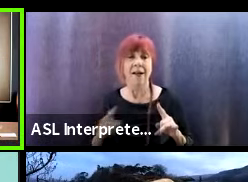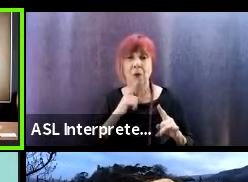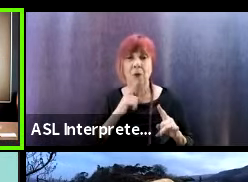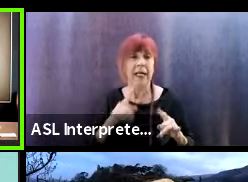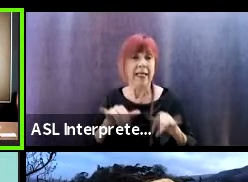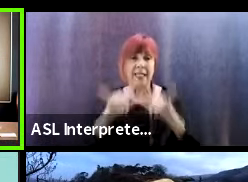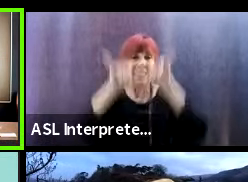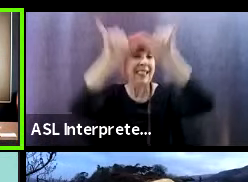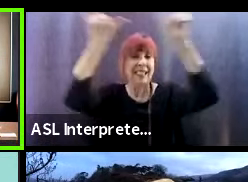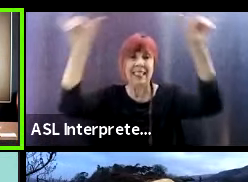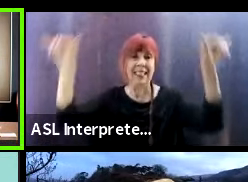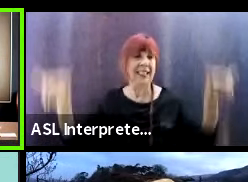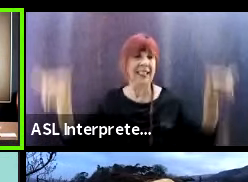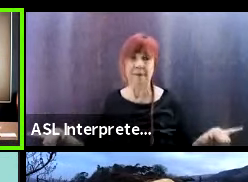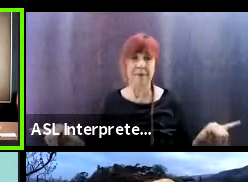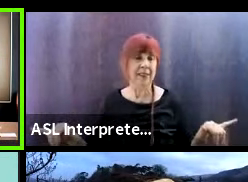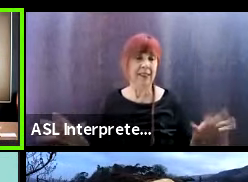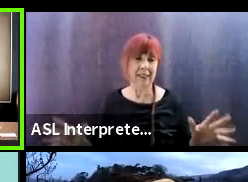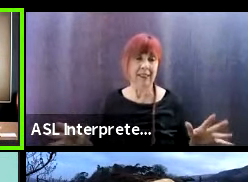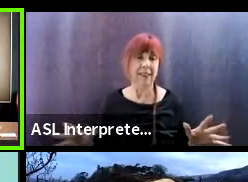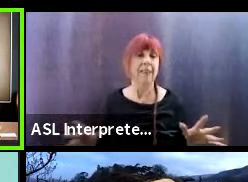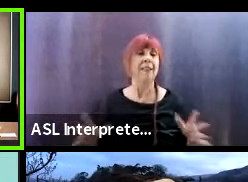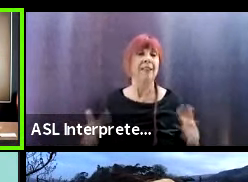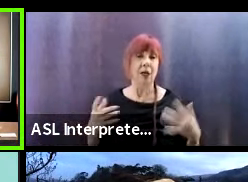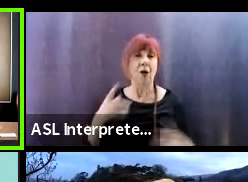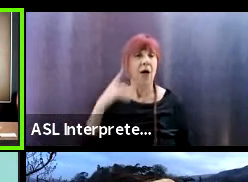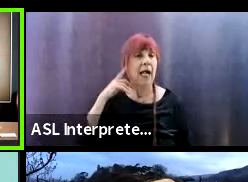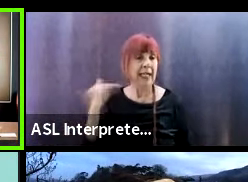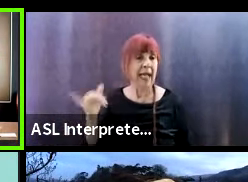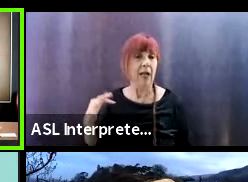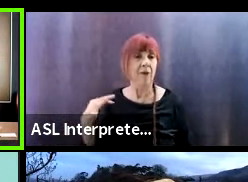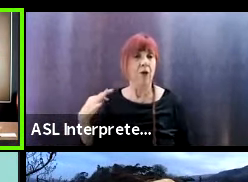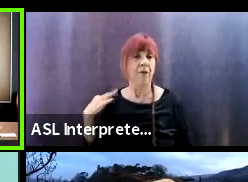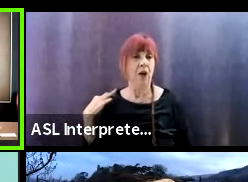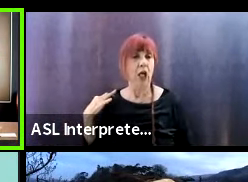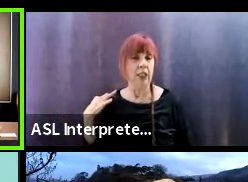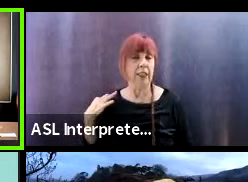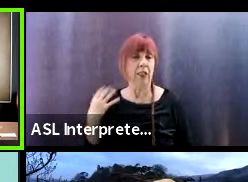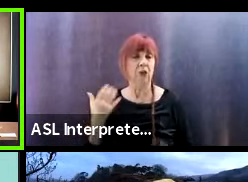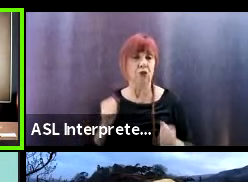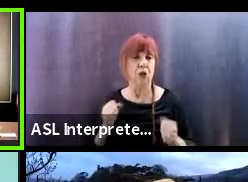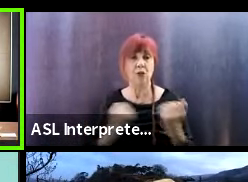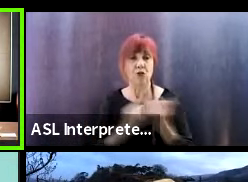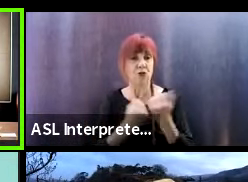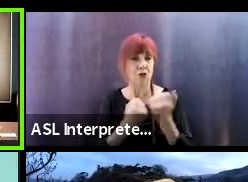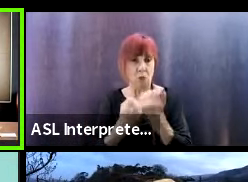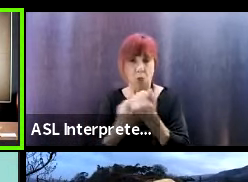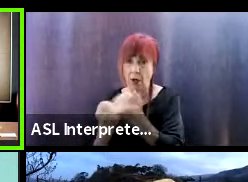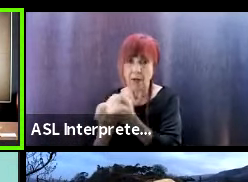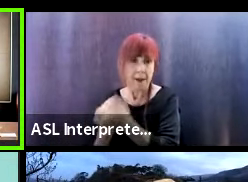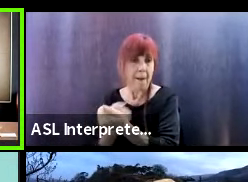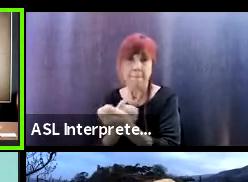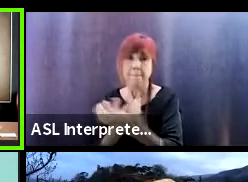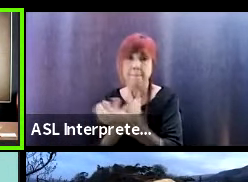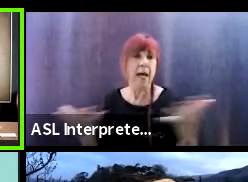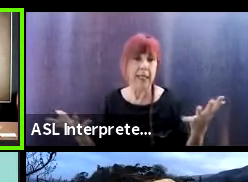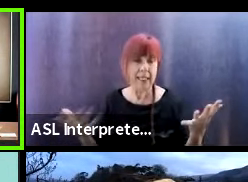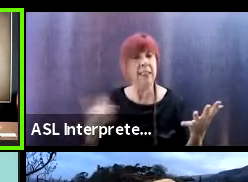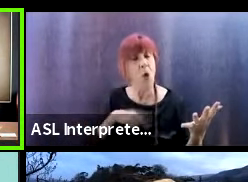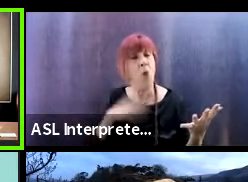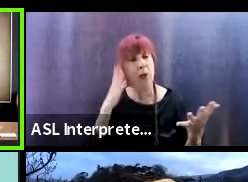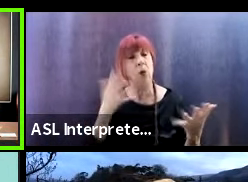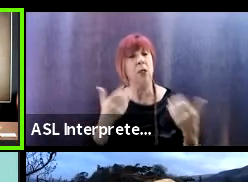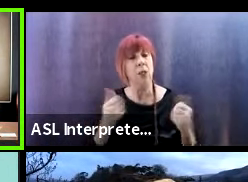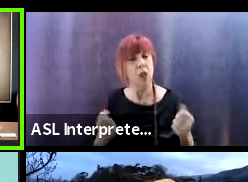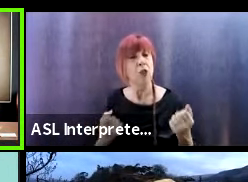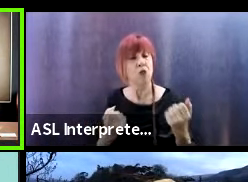end. But California Volunteers does try to support in other ways, including community outreach and other ways that we can help support those that are